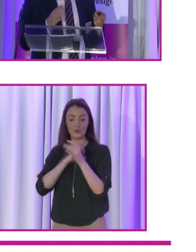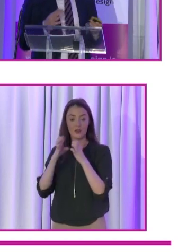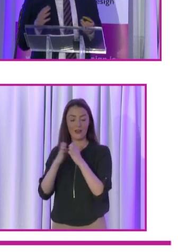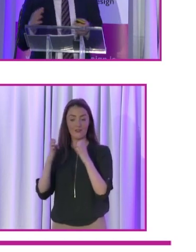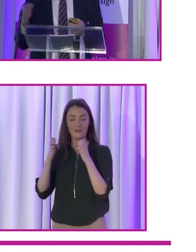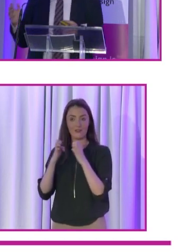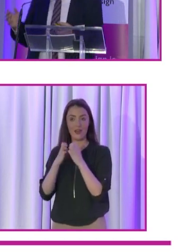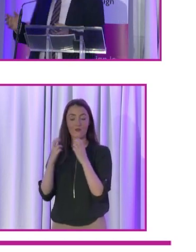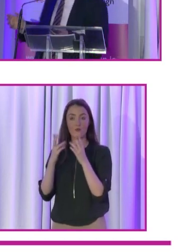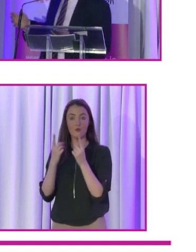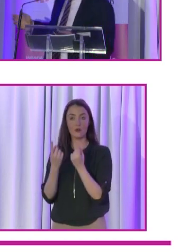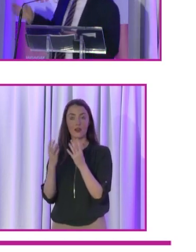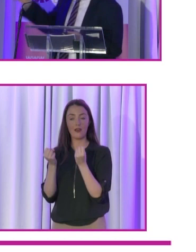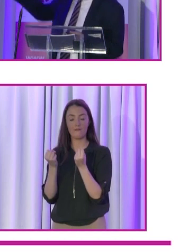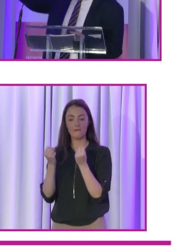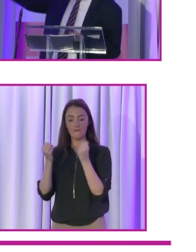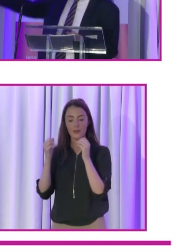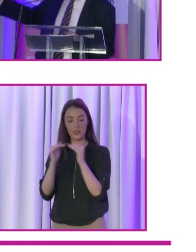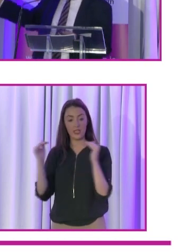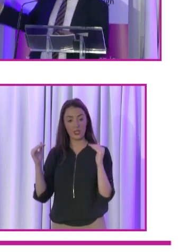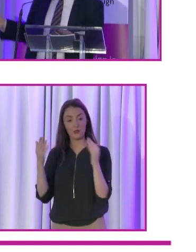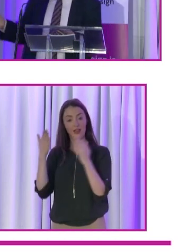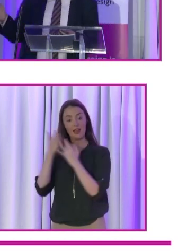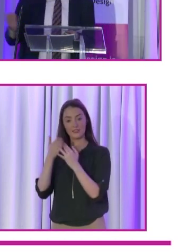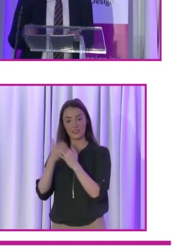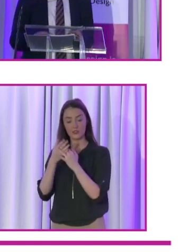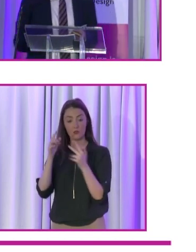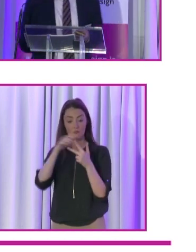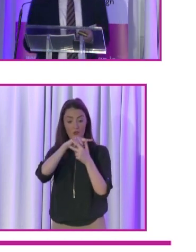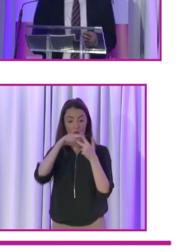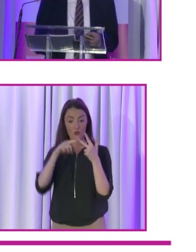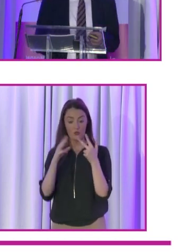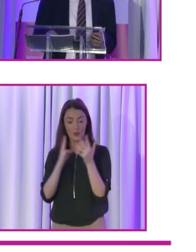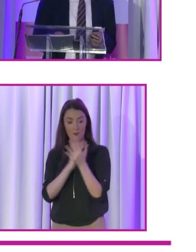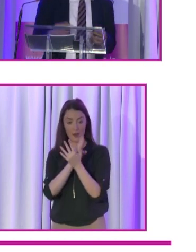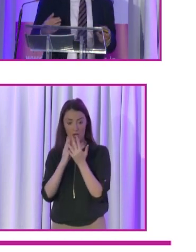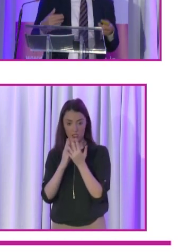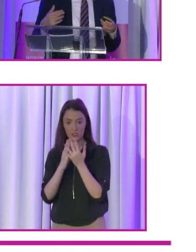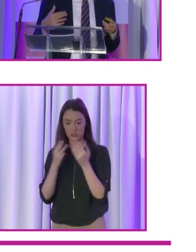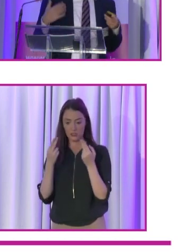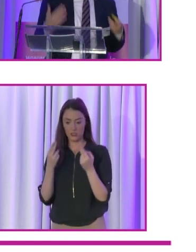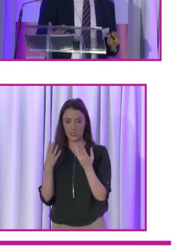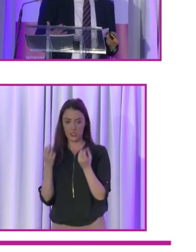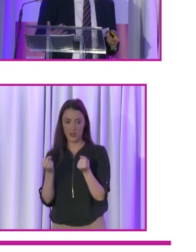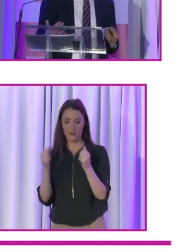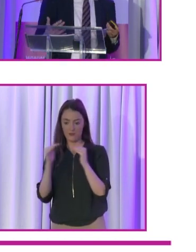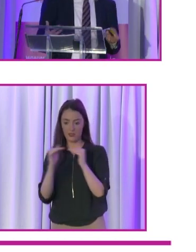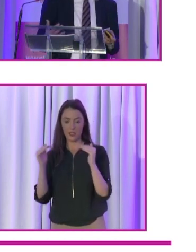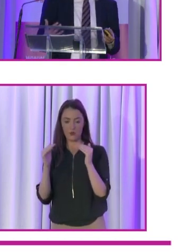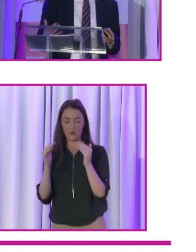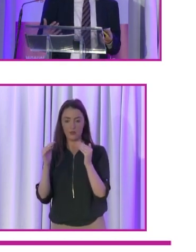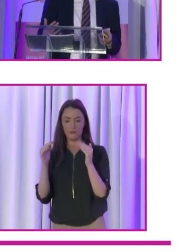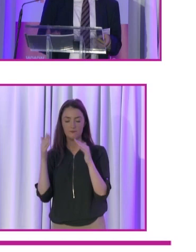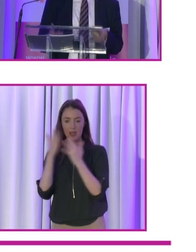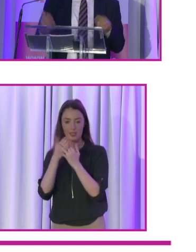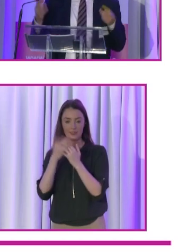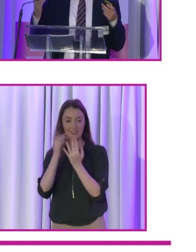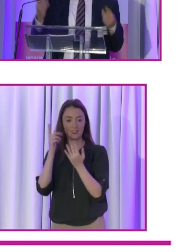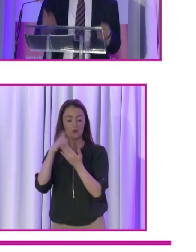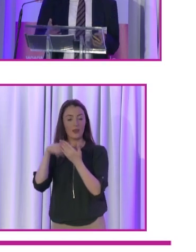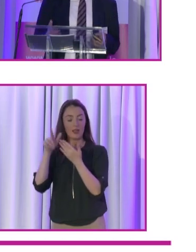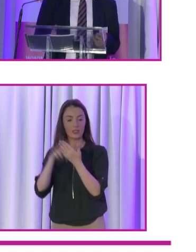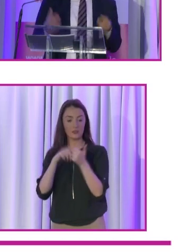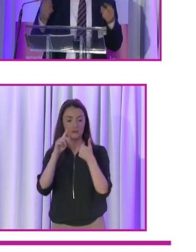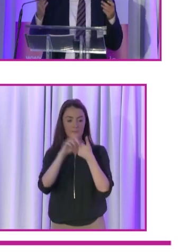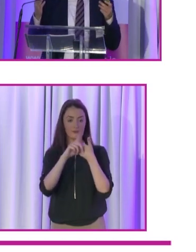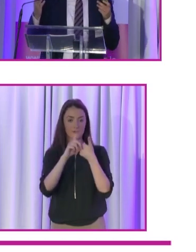identify these three elements which are fundamental to ensure equal access to elections.